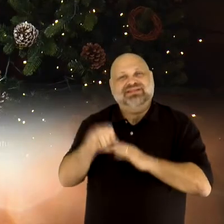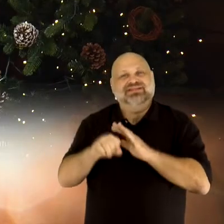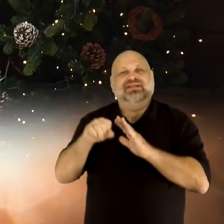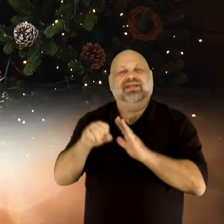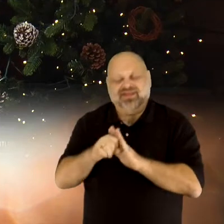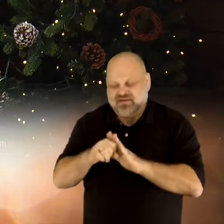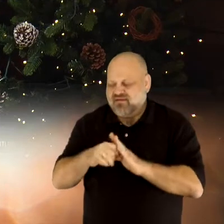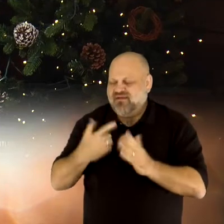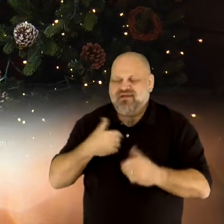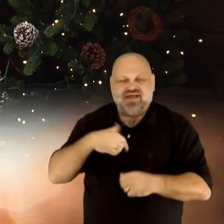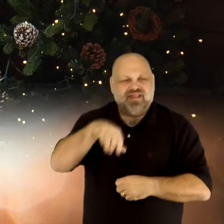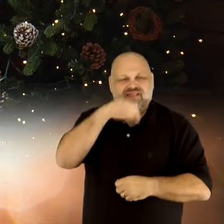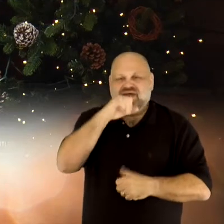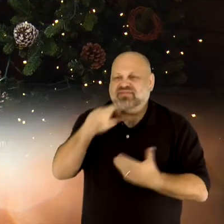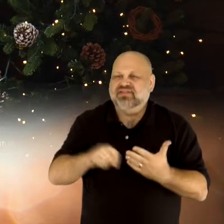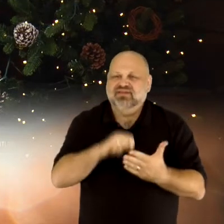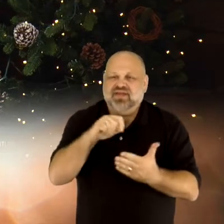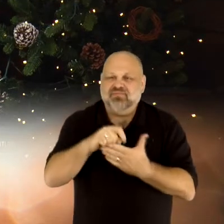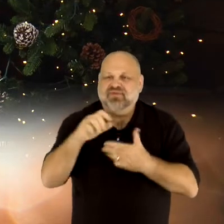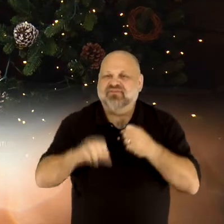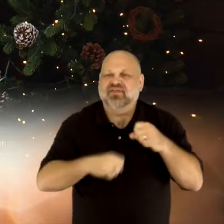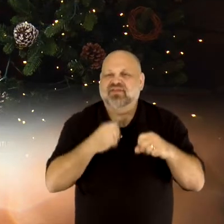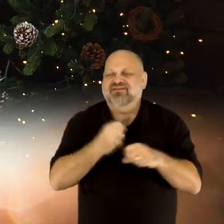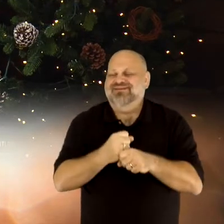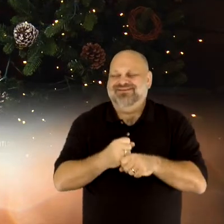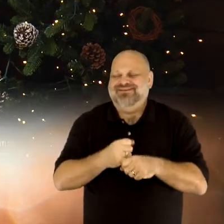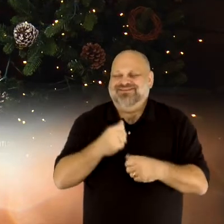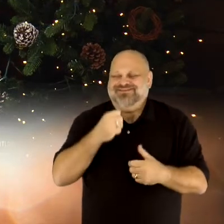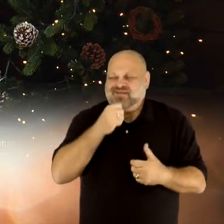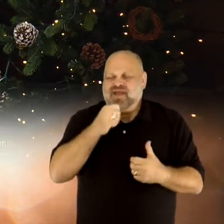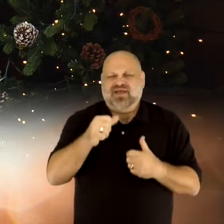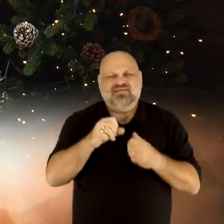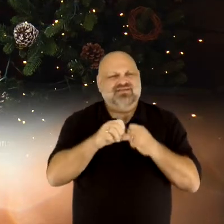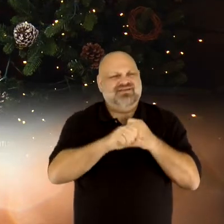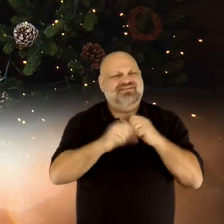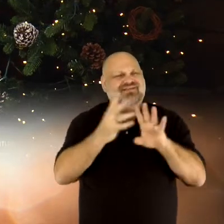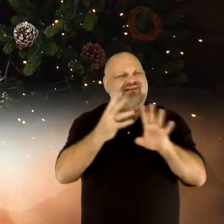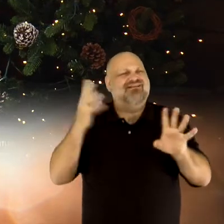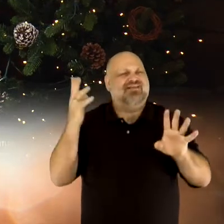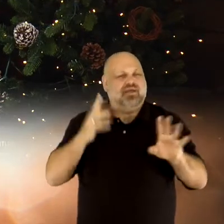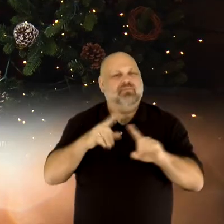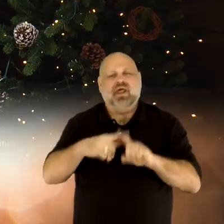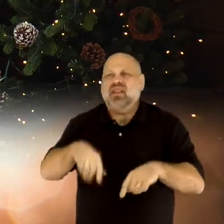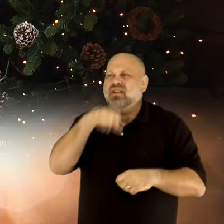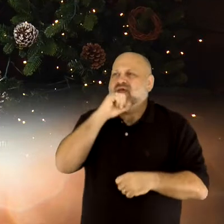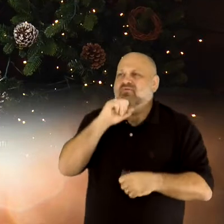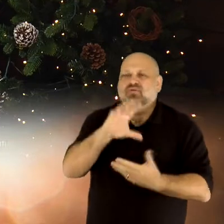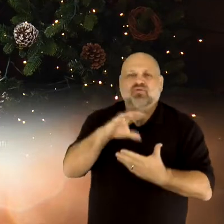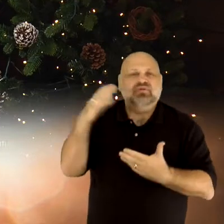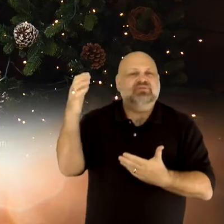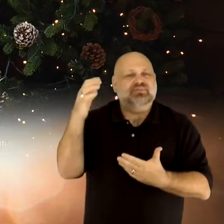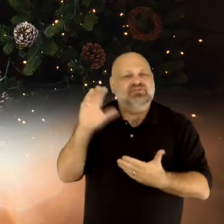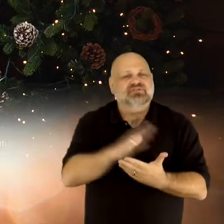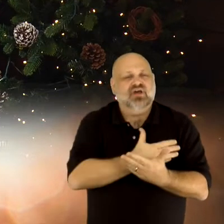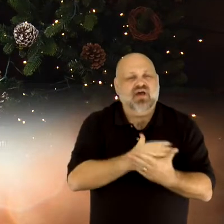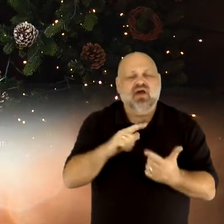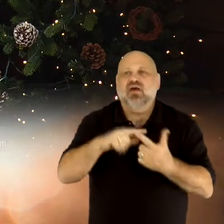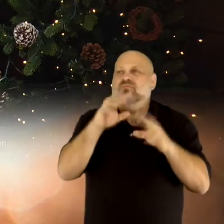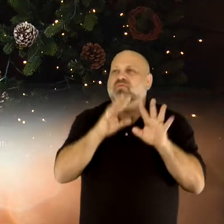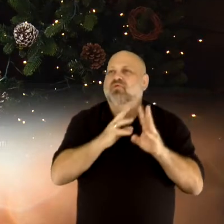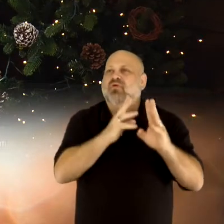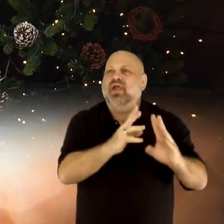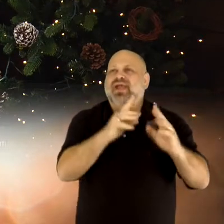Christmas season. I just love this time of year. Not so much the long lines, but I do love the Christmas songs, the parades,